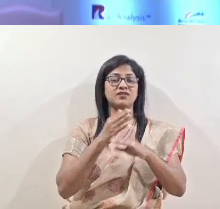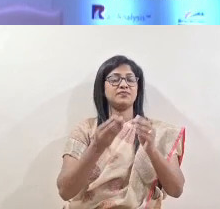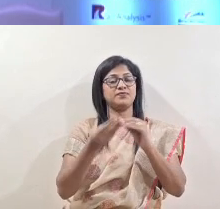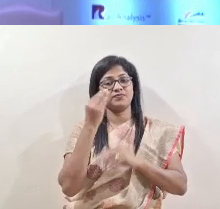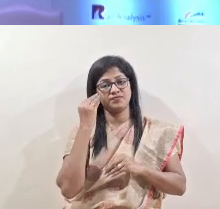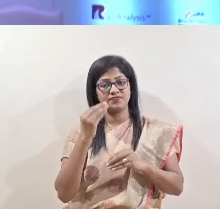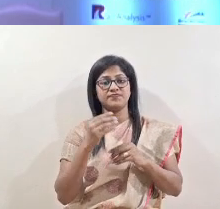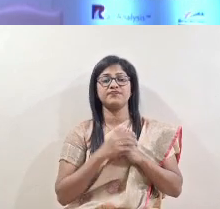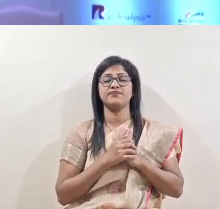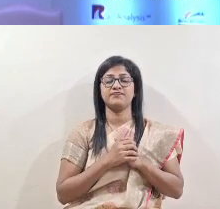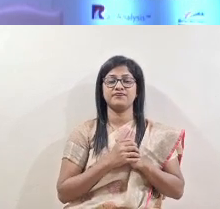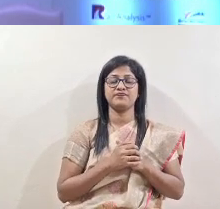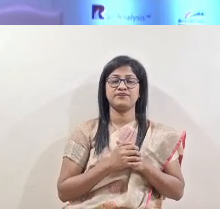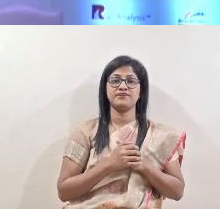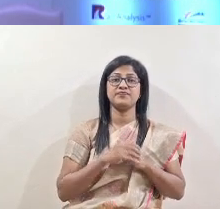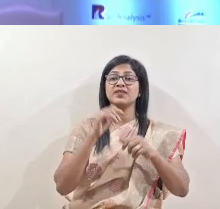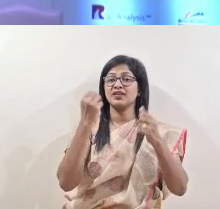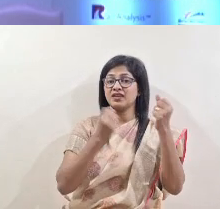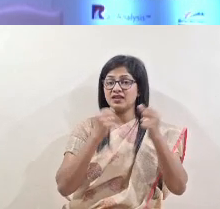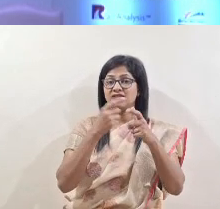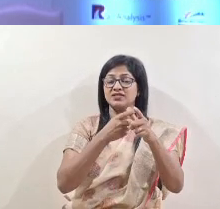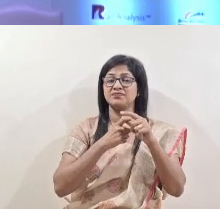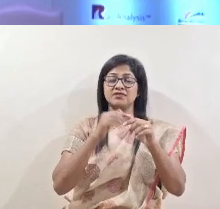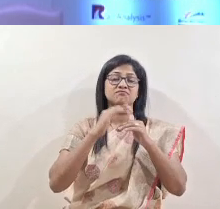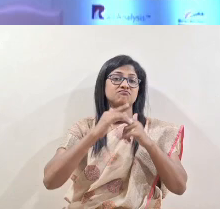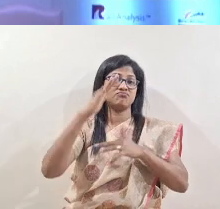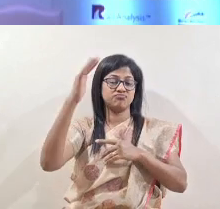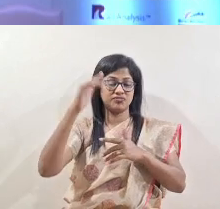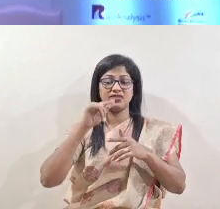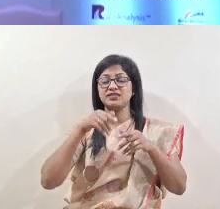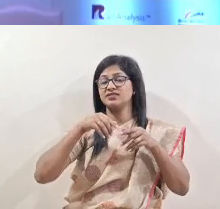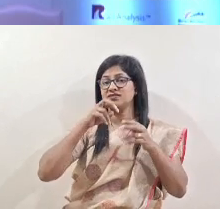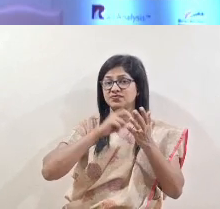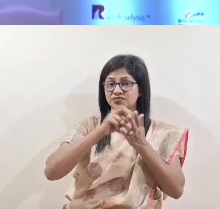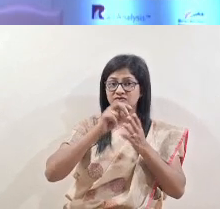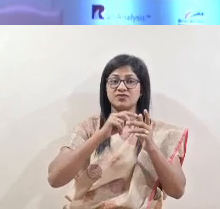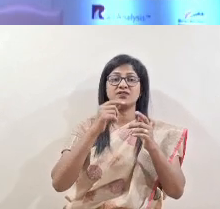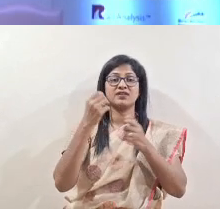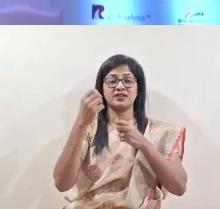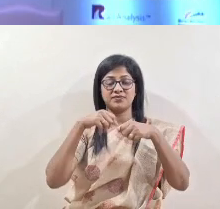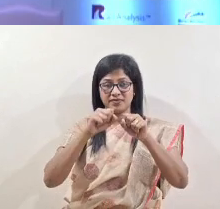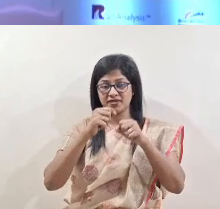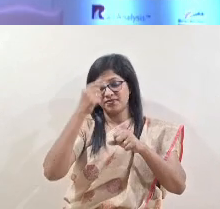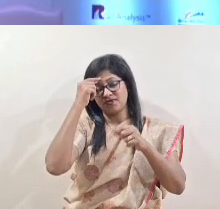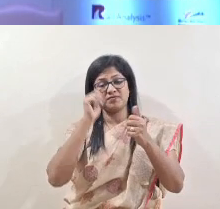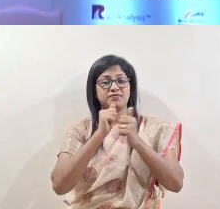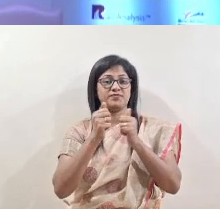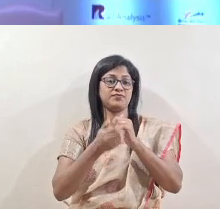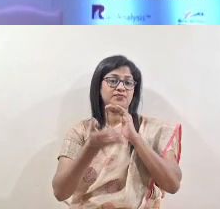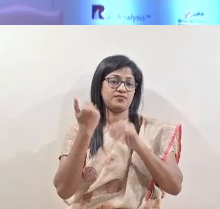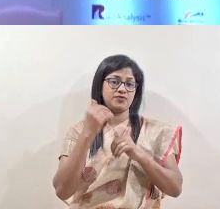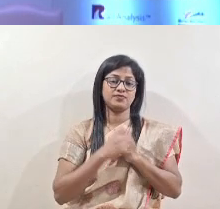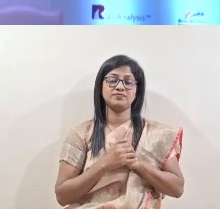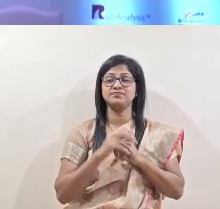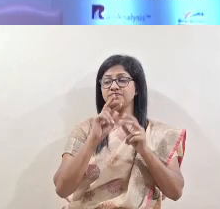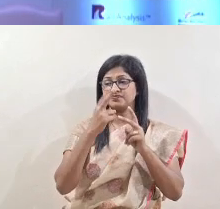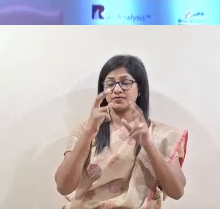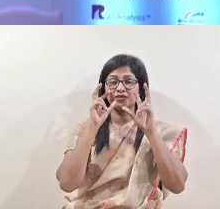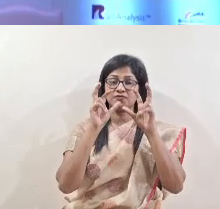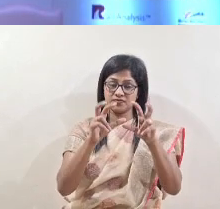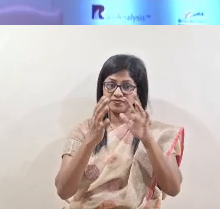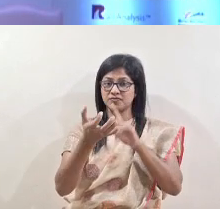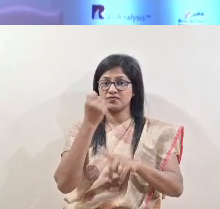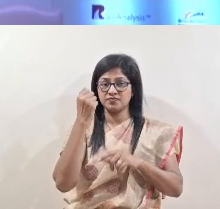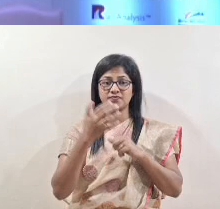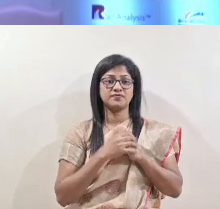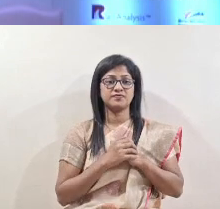the relative speed of all the vehicles will get increased, as a result of which pedestrians and motorized two-wheelers are facing more crashes. Another observation which we